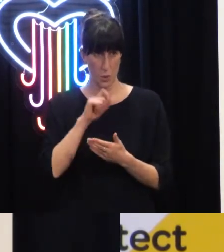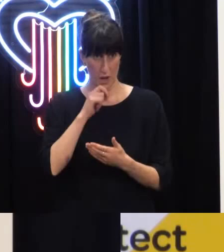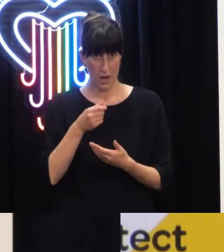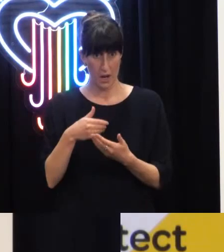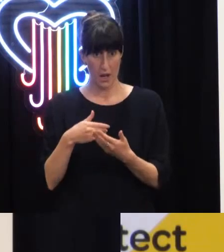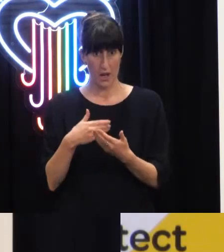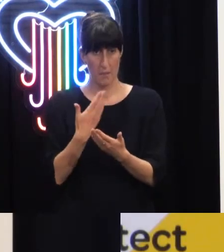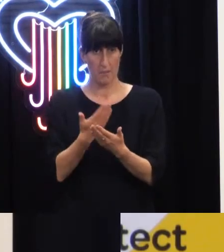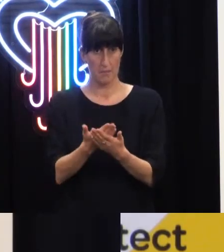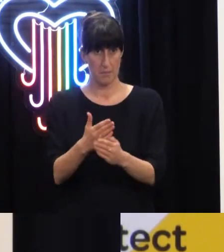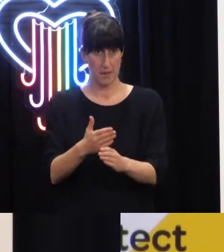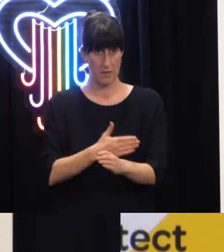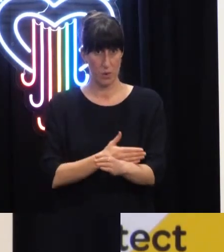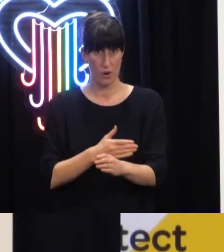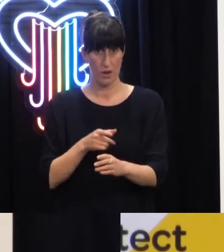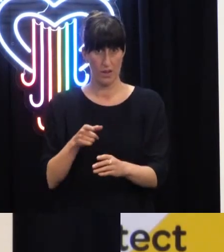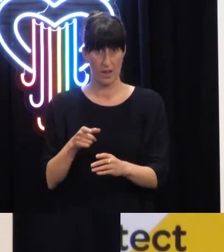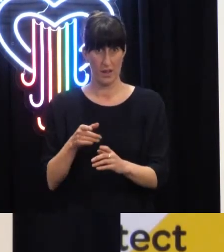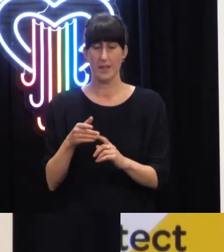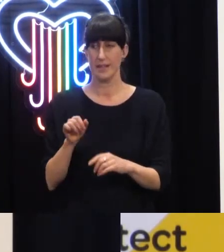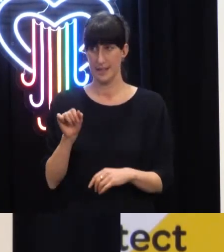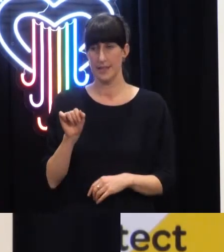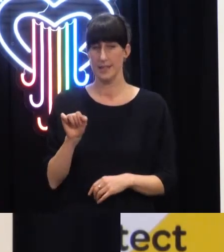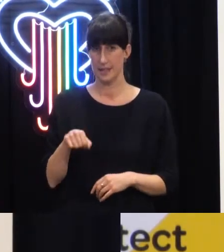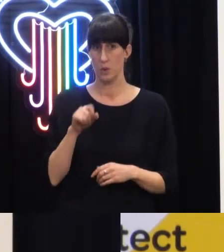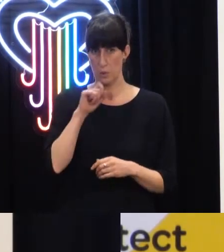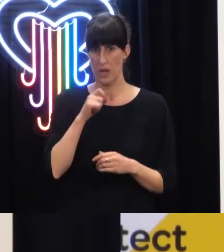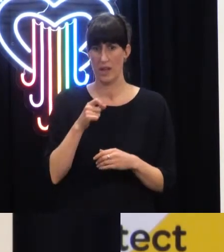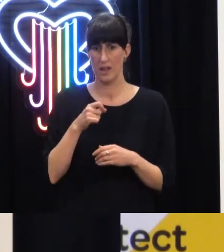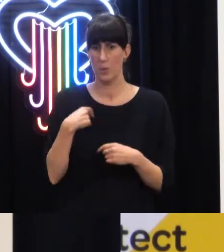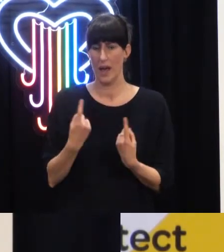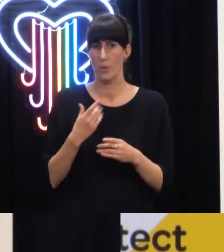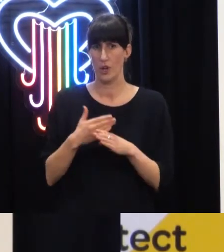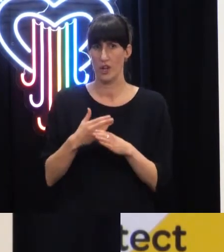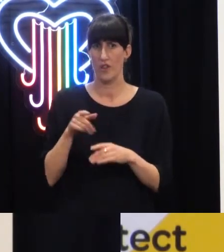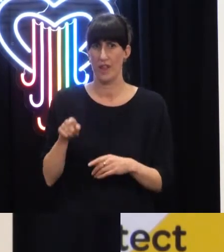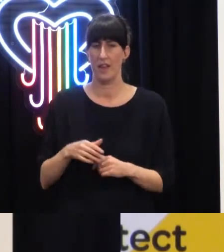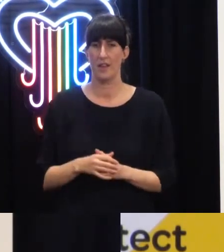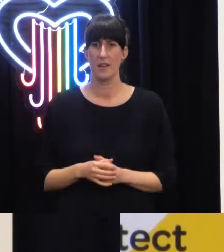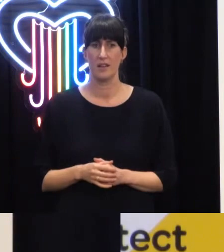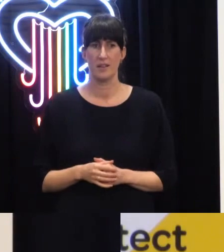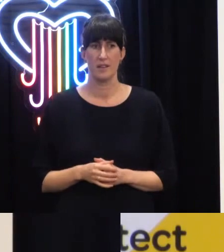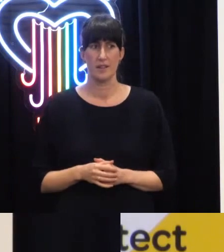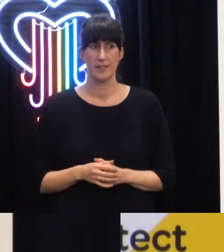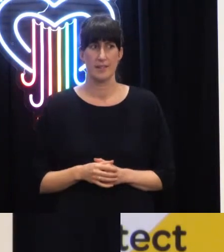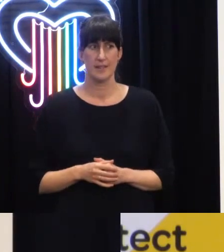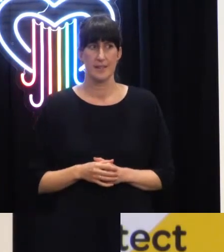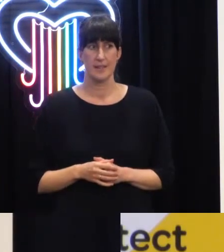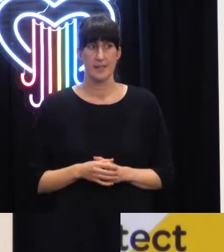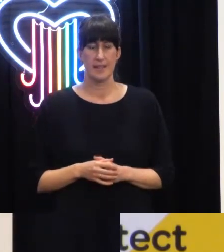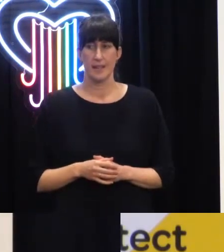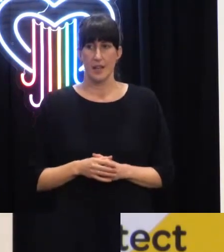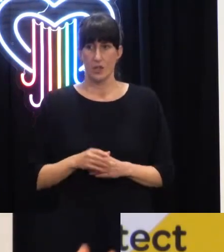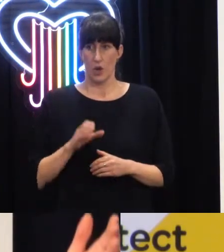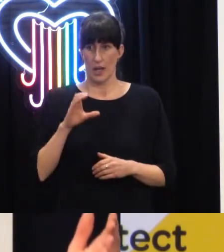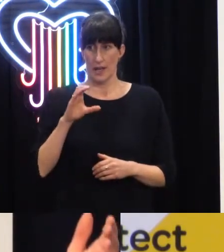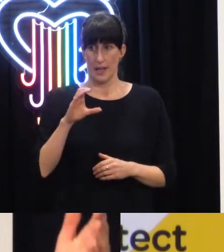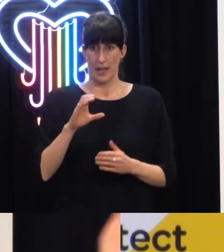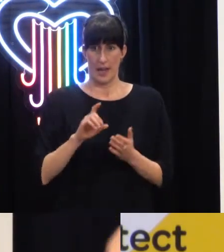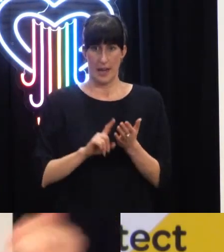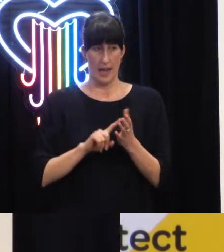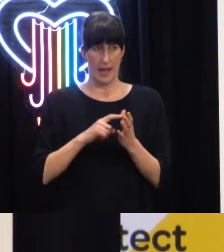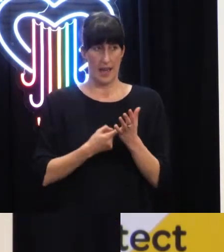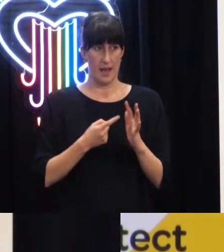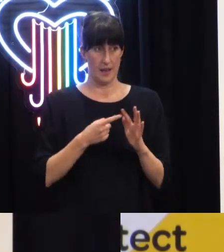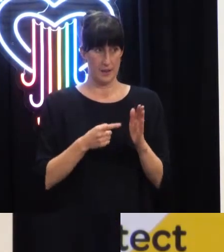intention and what we are working towards. I'm going to come to Claire, and then I'm actually going to hand over to Minister Robertson